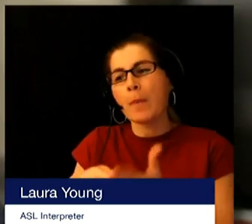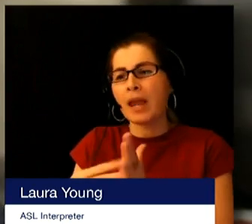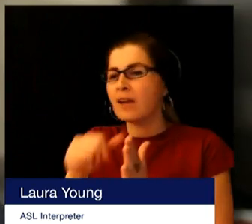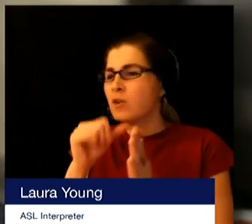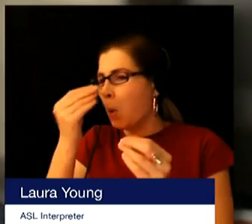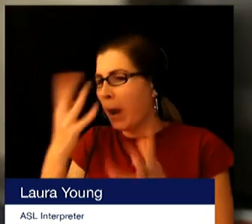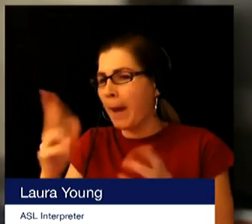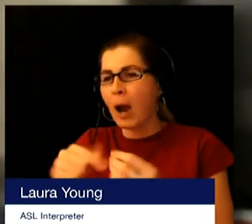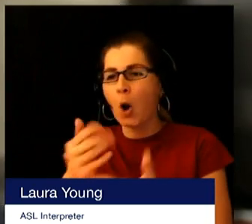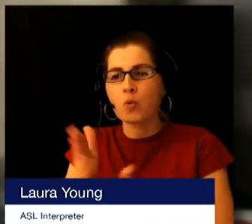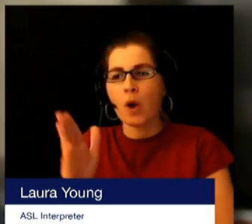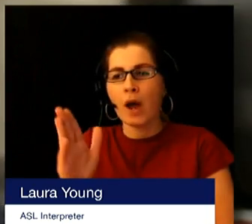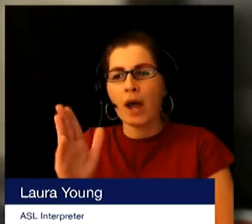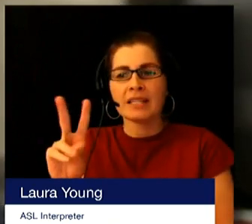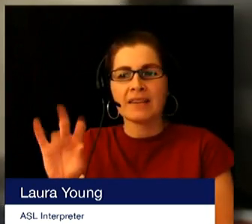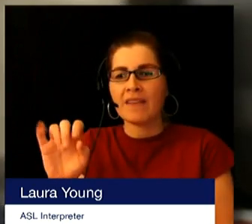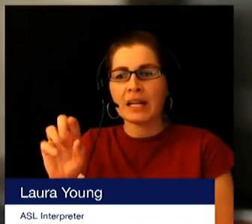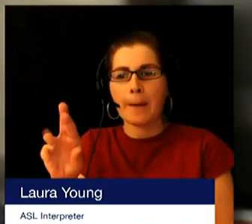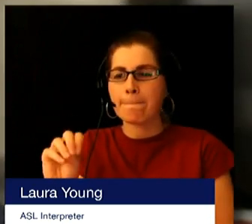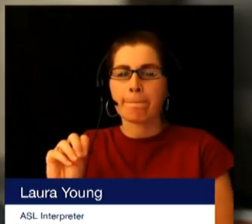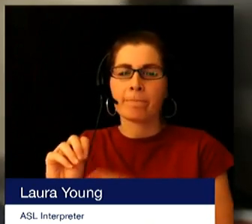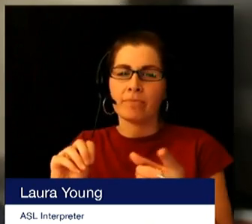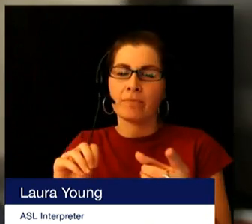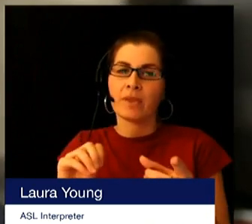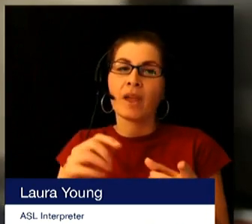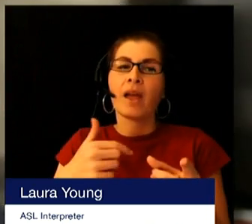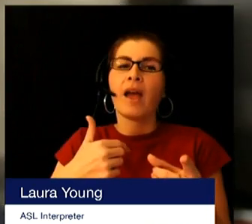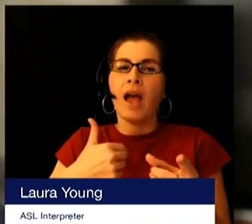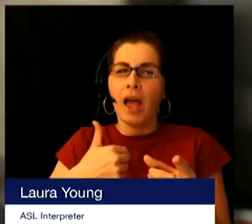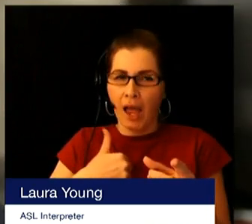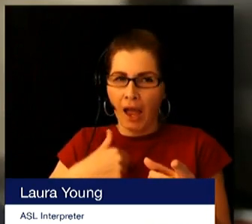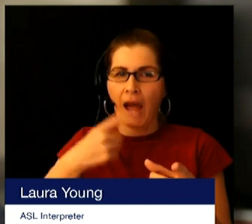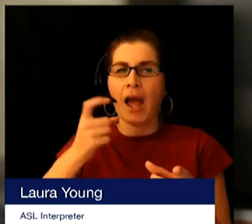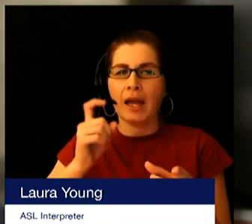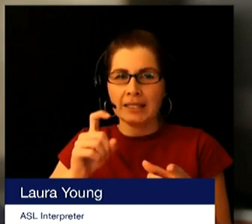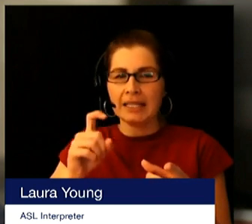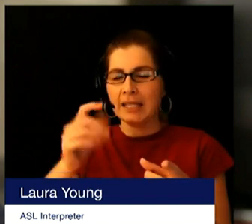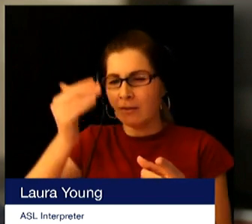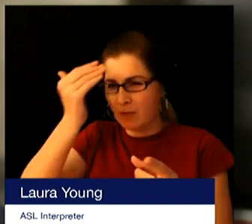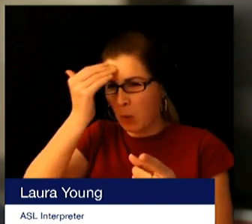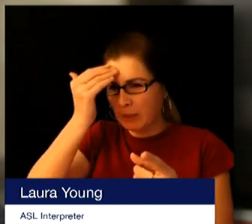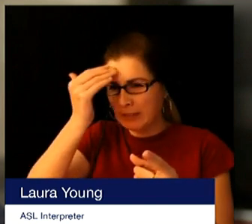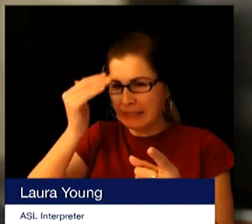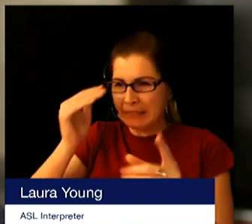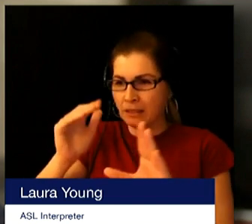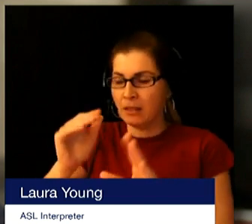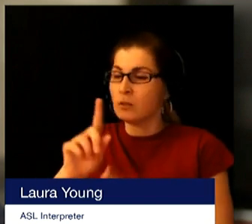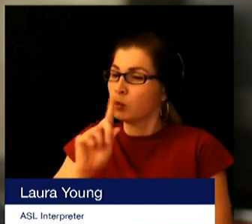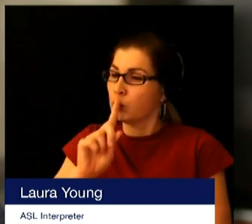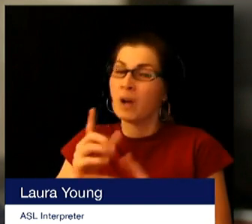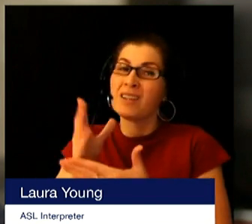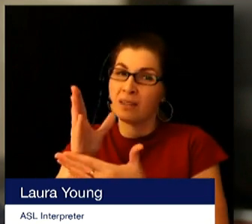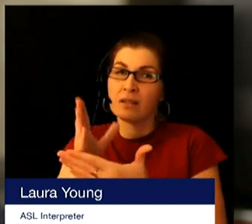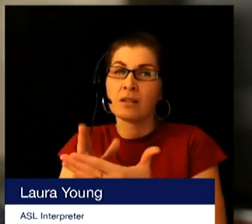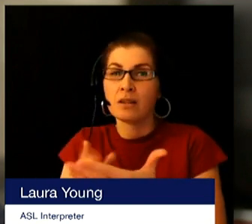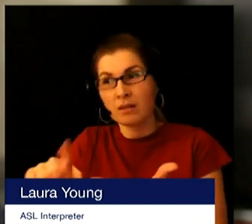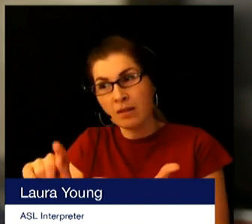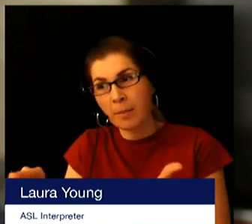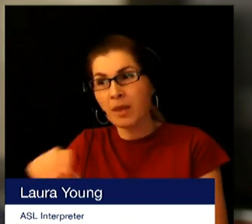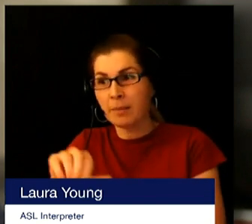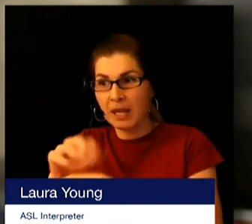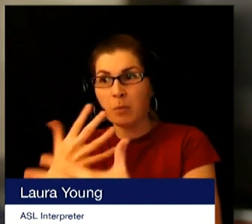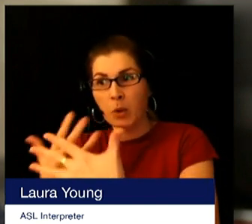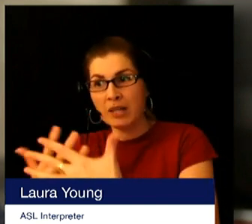I cultivated an understanding that, you know, even though some of them had committed really, really bad, violent crimes, they had not forfeited